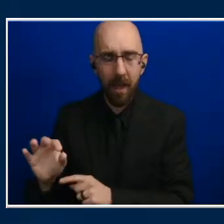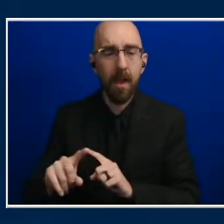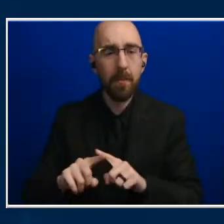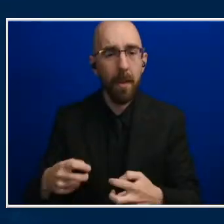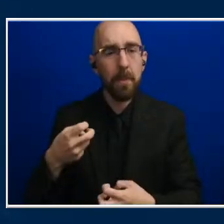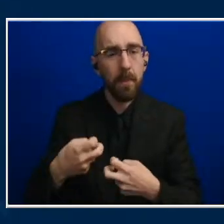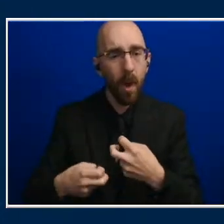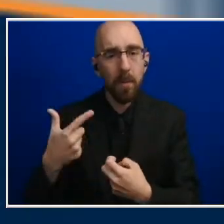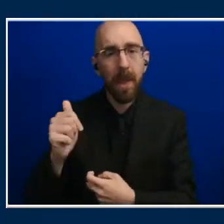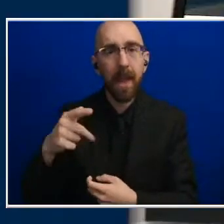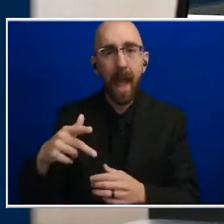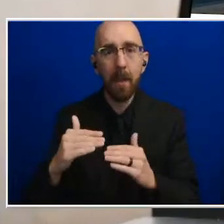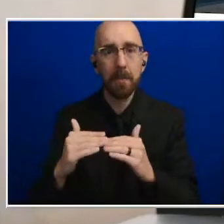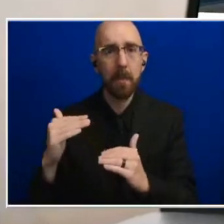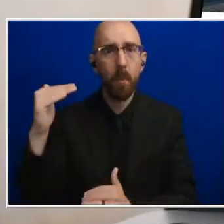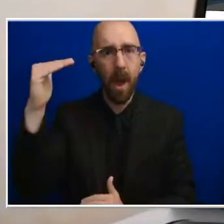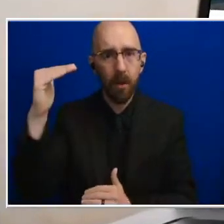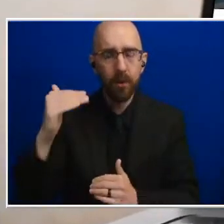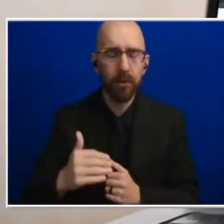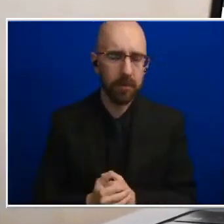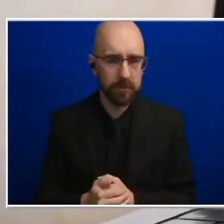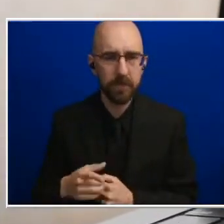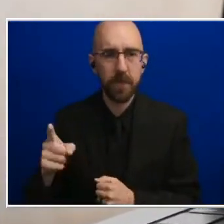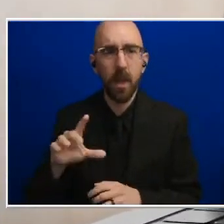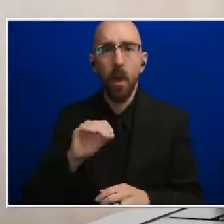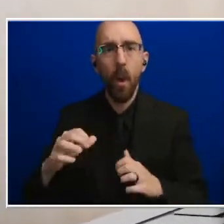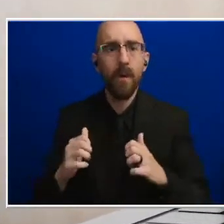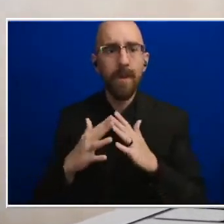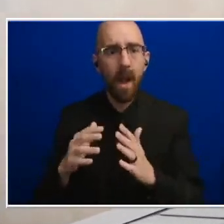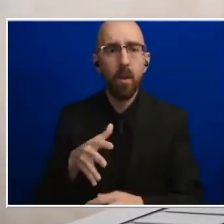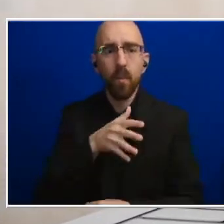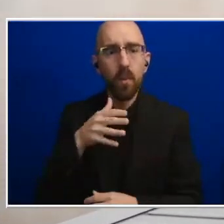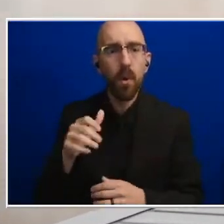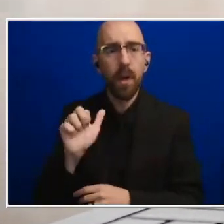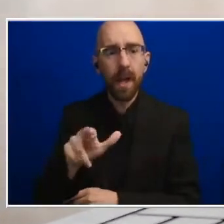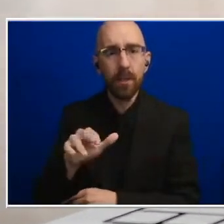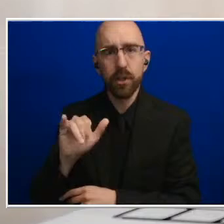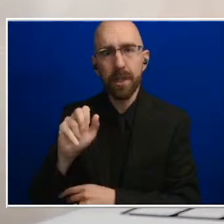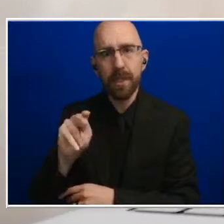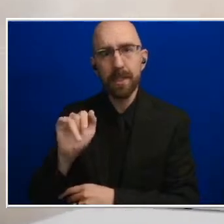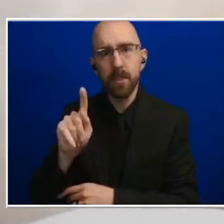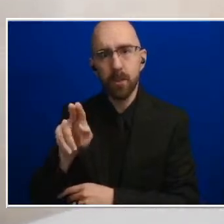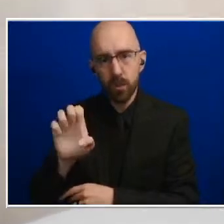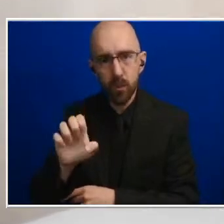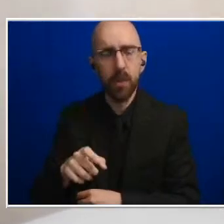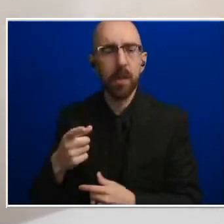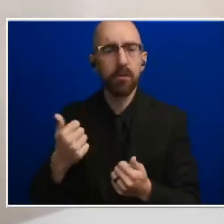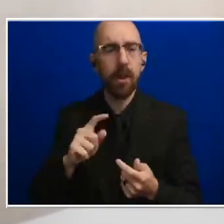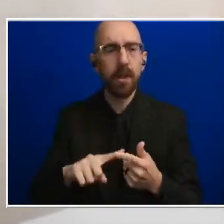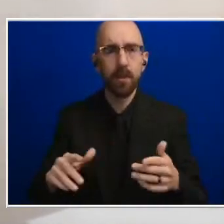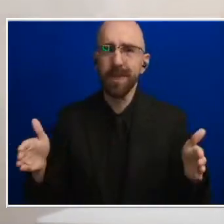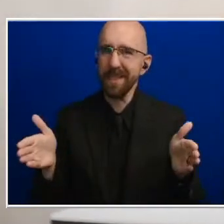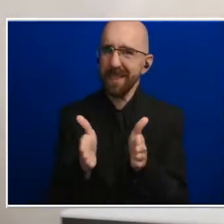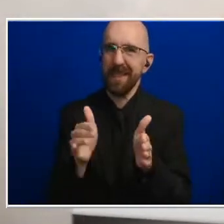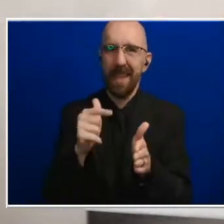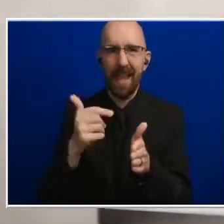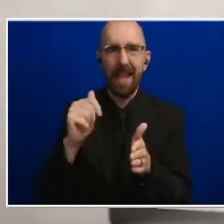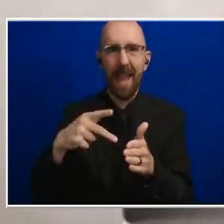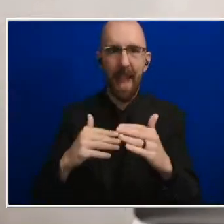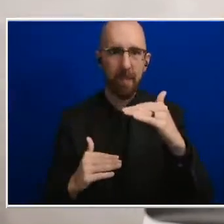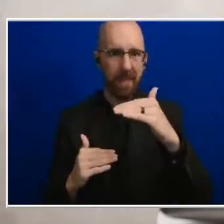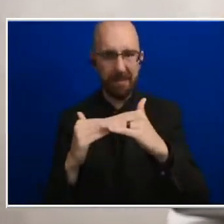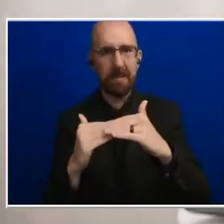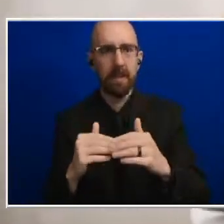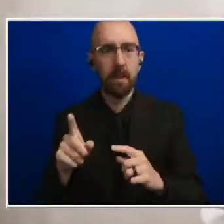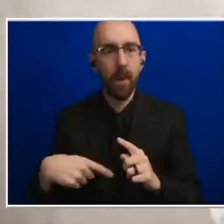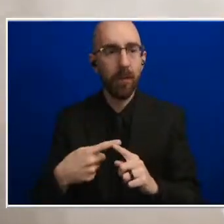is widening. Zach co-founded the Rural Cancer Institute, dedicated to closing that gap. When he's not meeting with lawmakers, he's